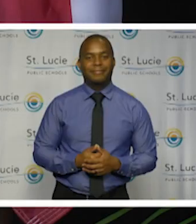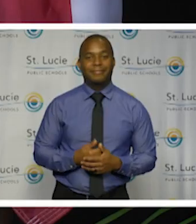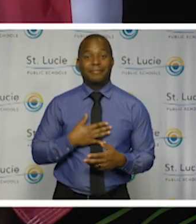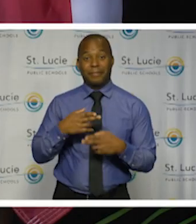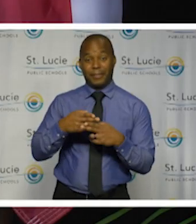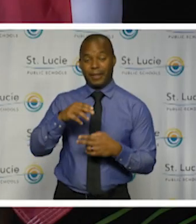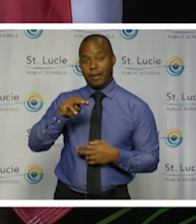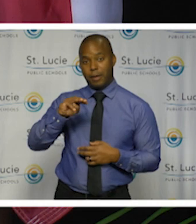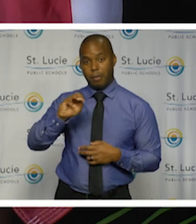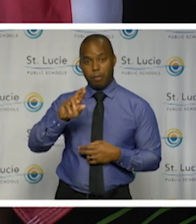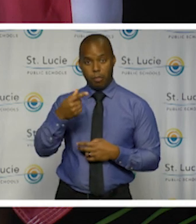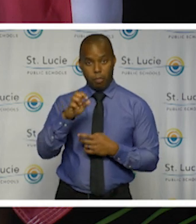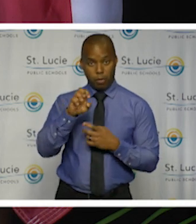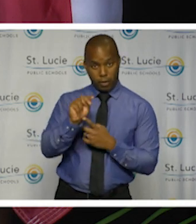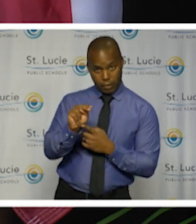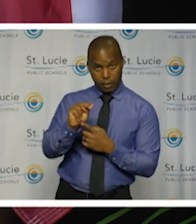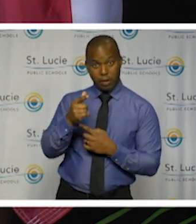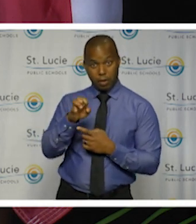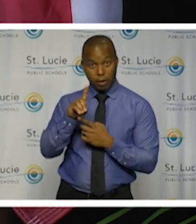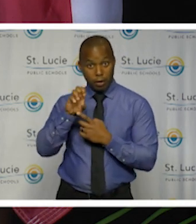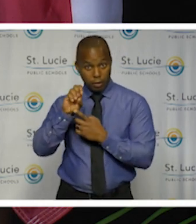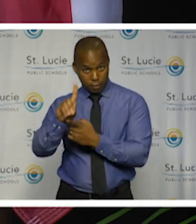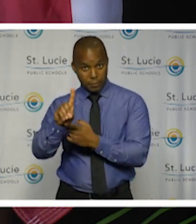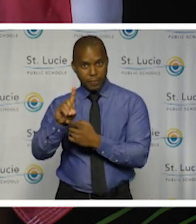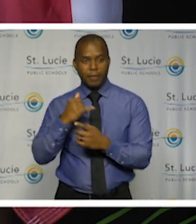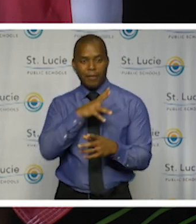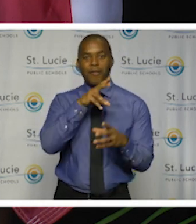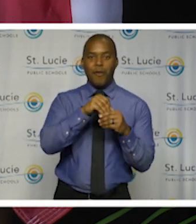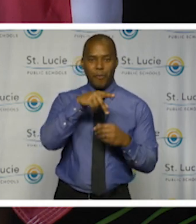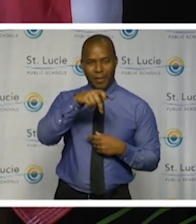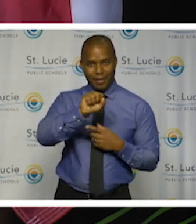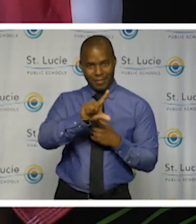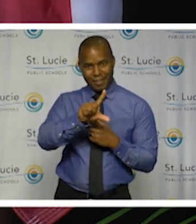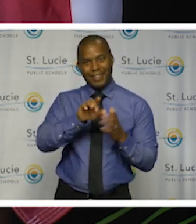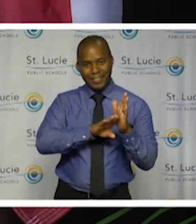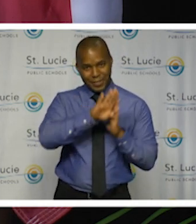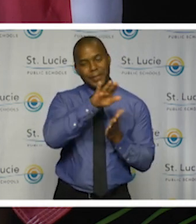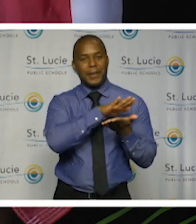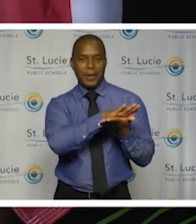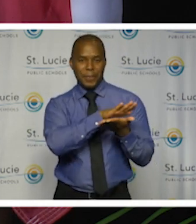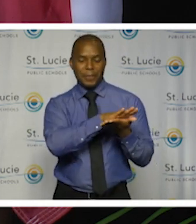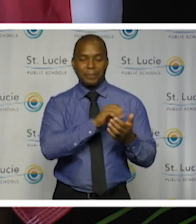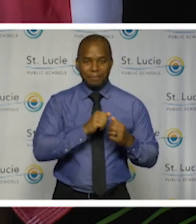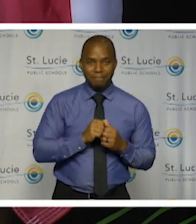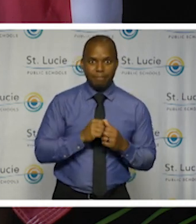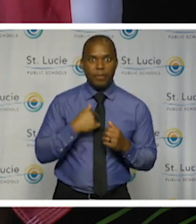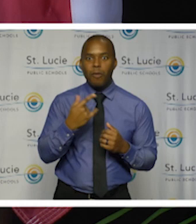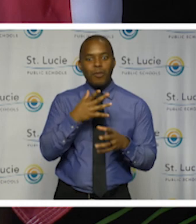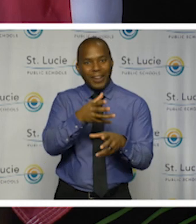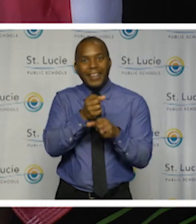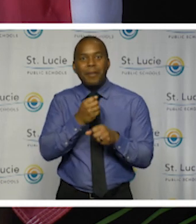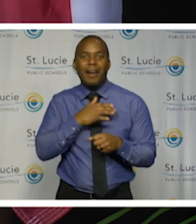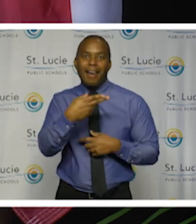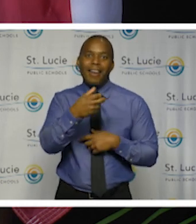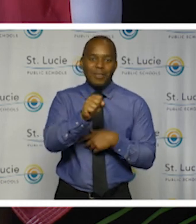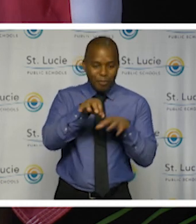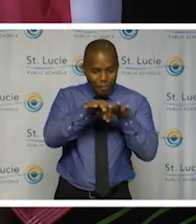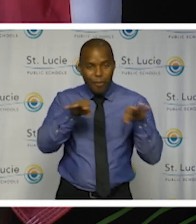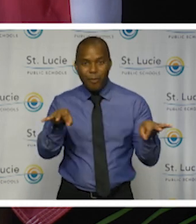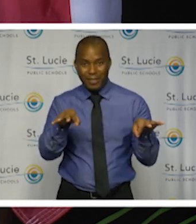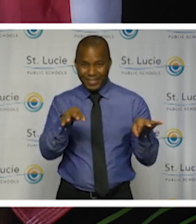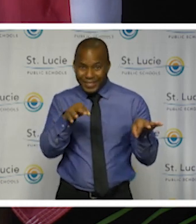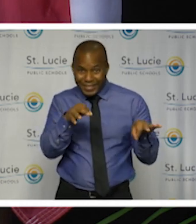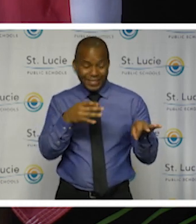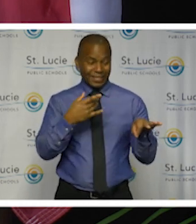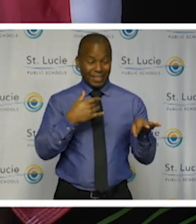My name is Morgan Goodner, and I attended the Port St. Lucie Acceleration Academy. I've always wanted to earn my high school diploma, but the traditional